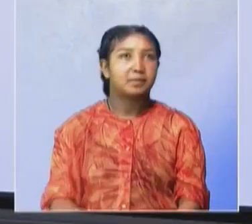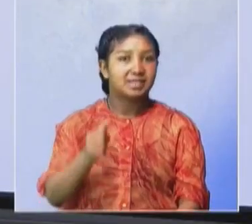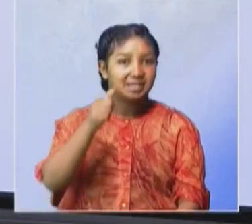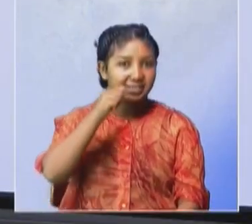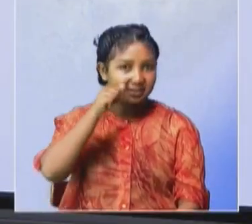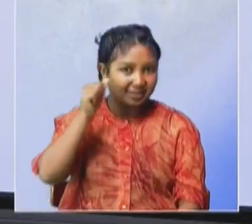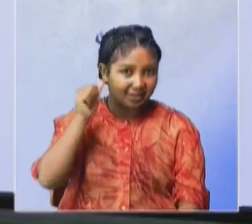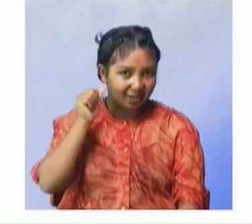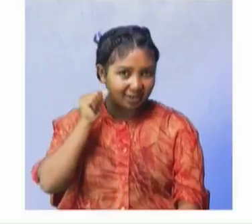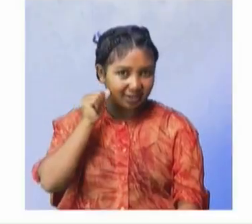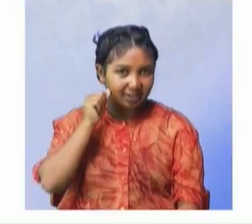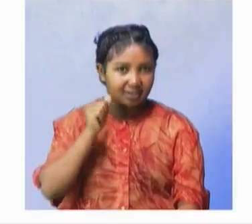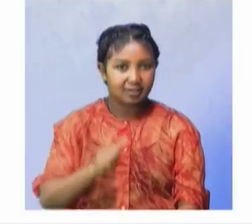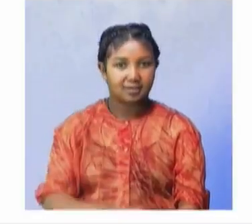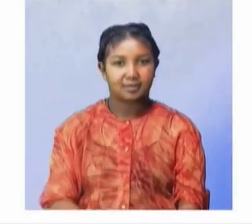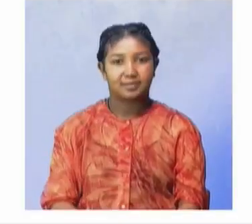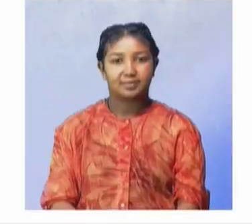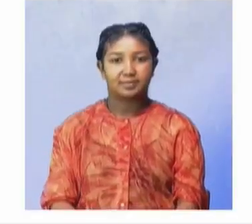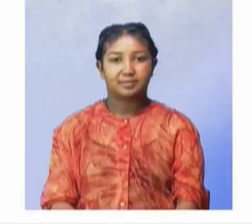yesterday,